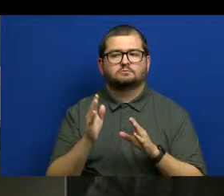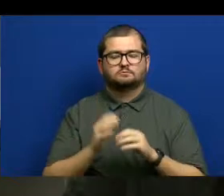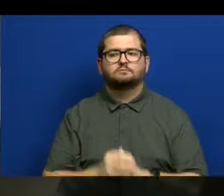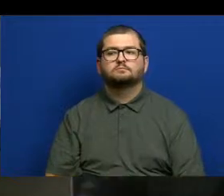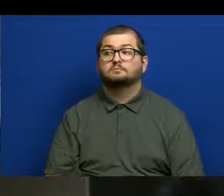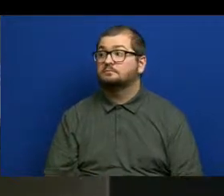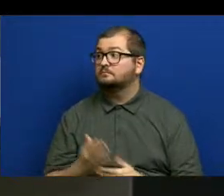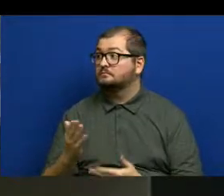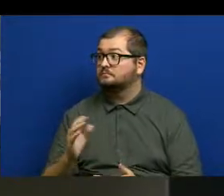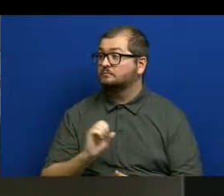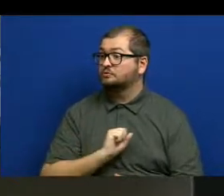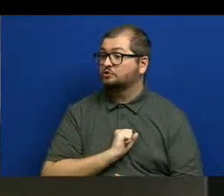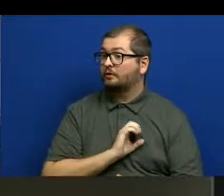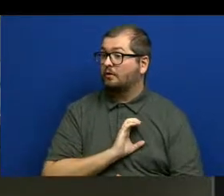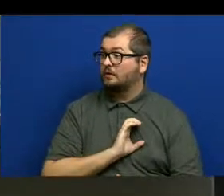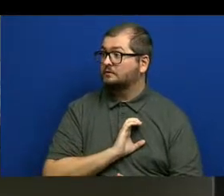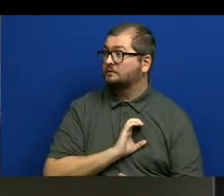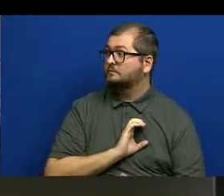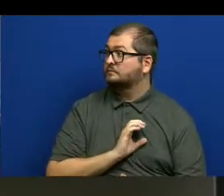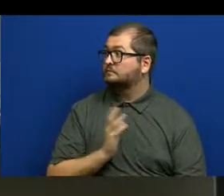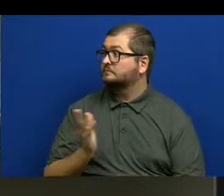Sherry?